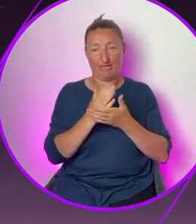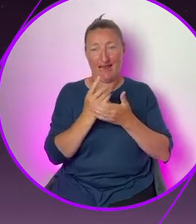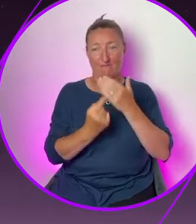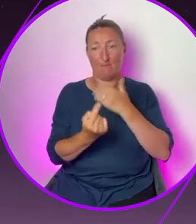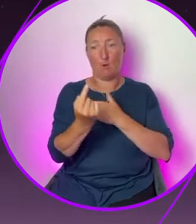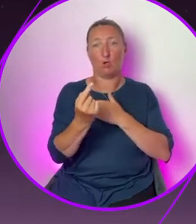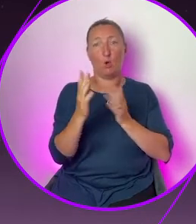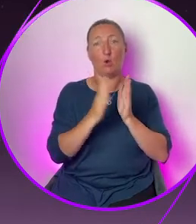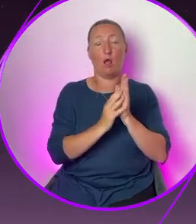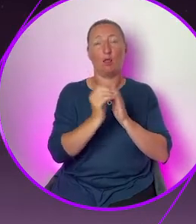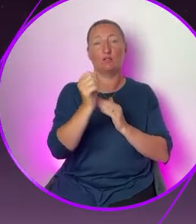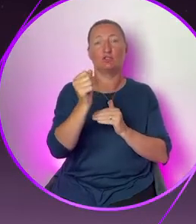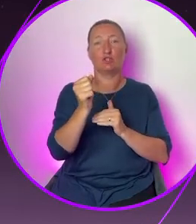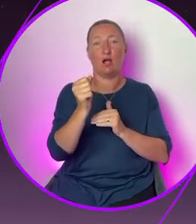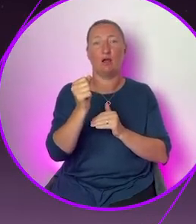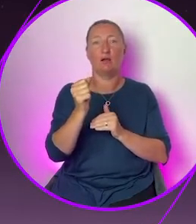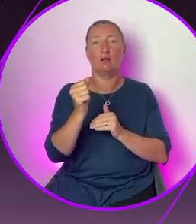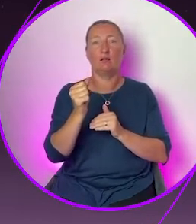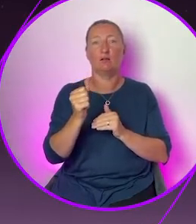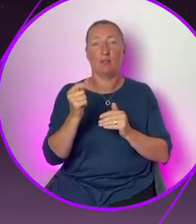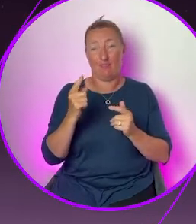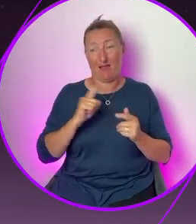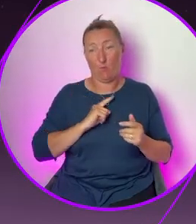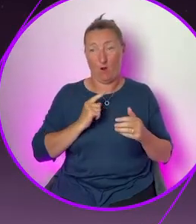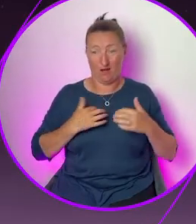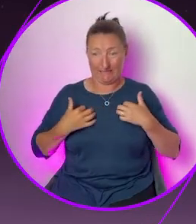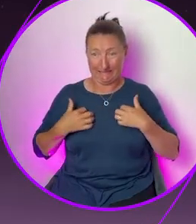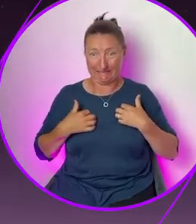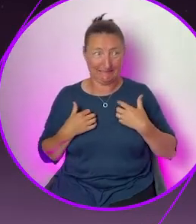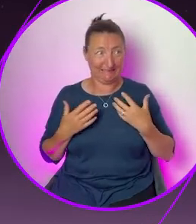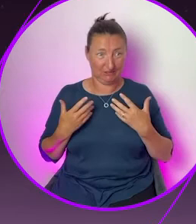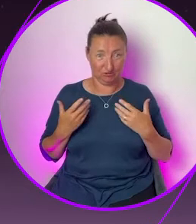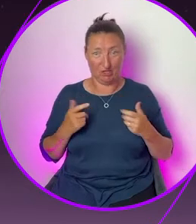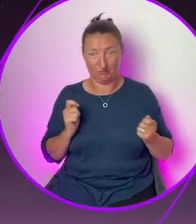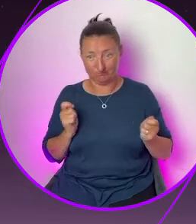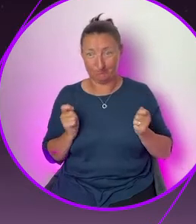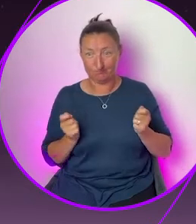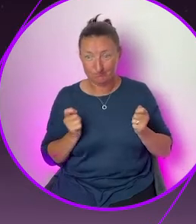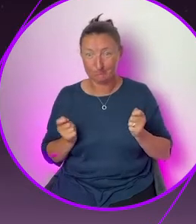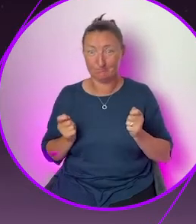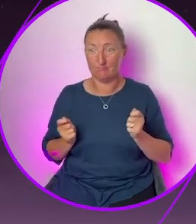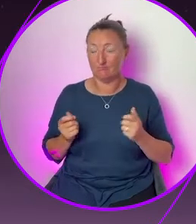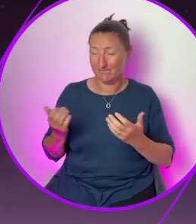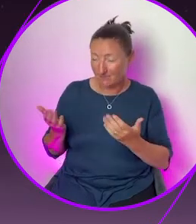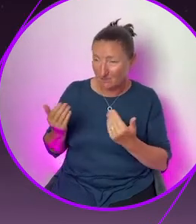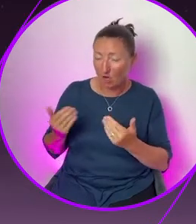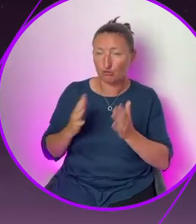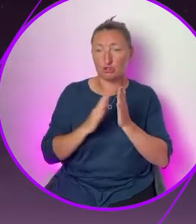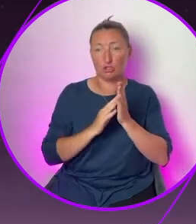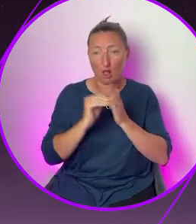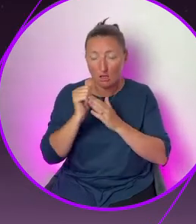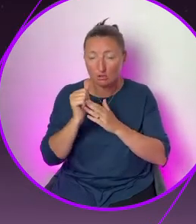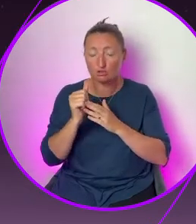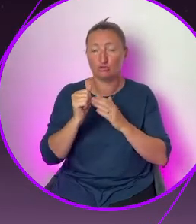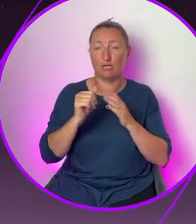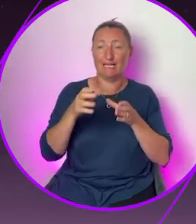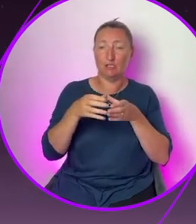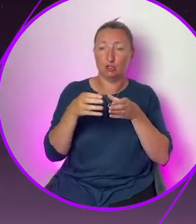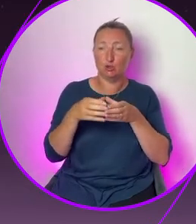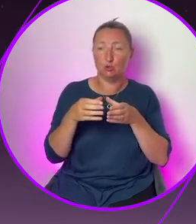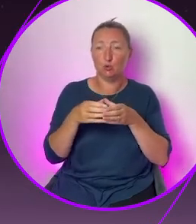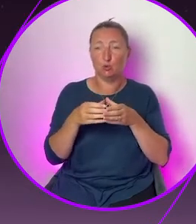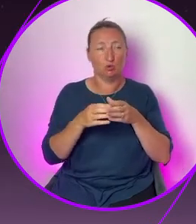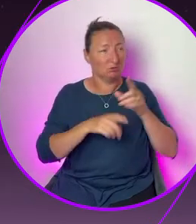And that is also part of the drive of us wanting to sort of insert cultural institutions and diverse, like a